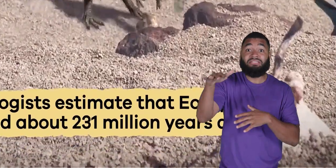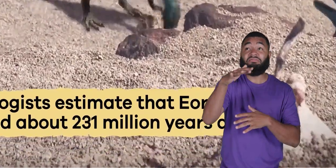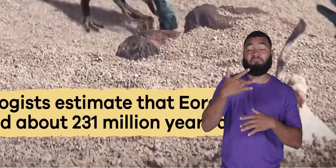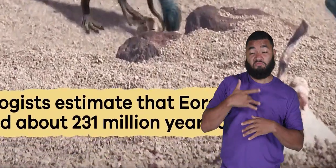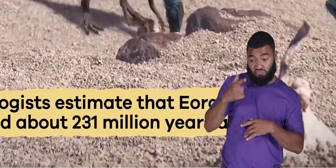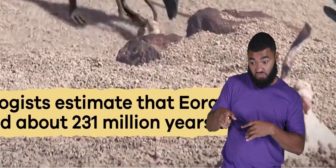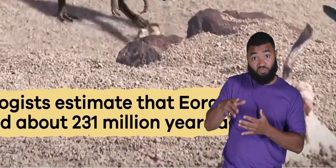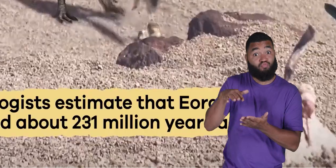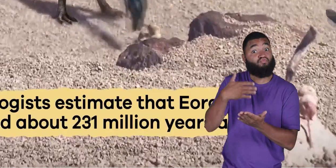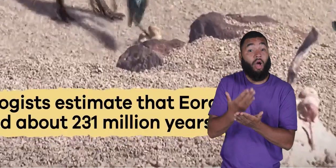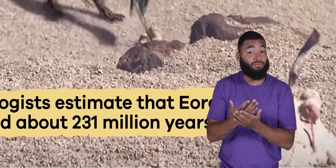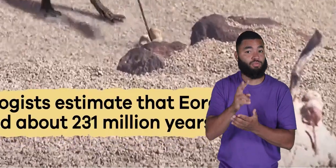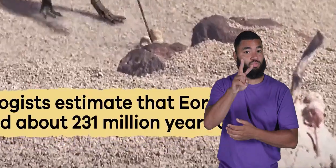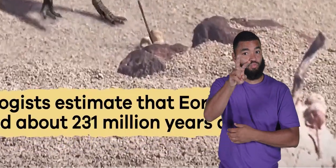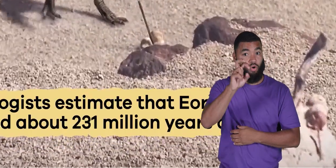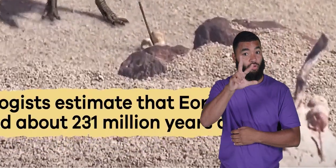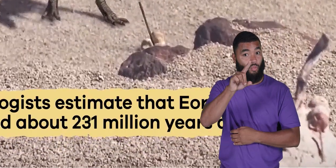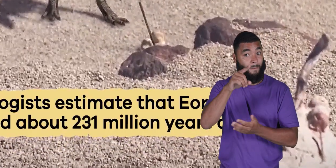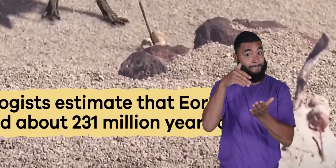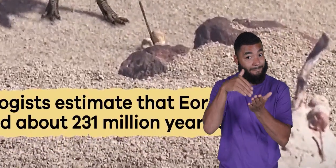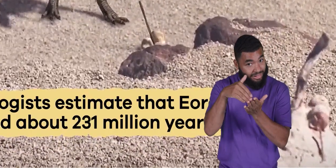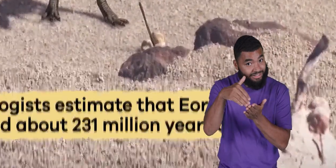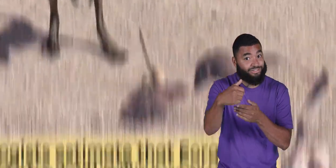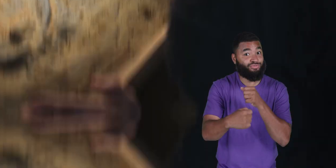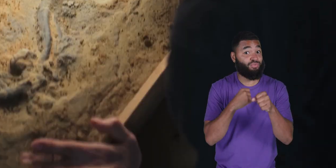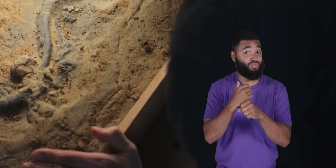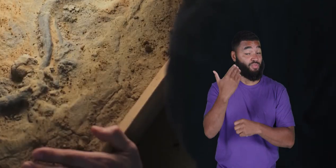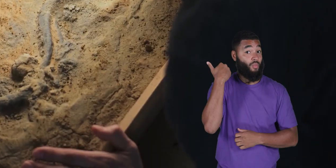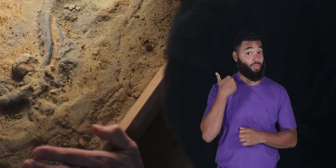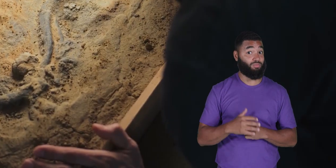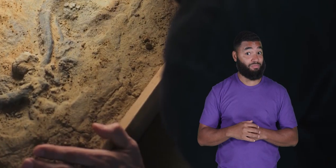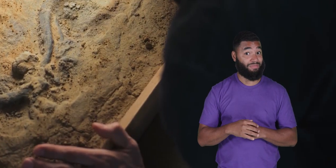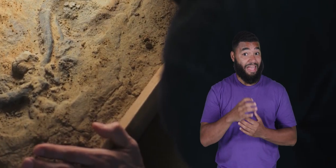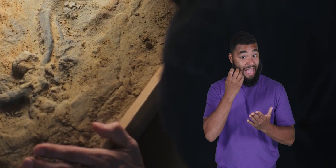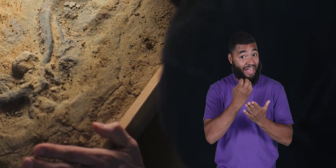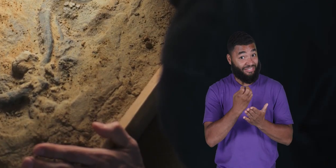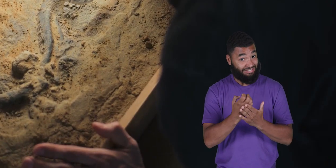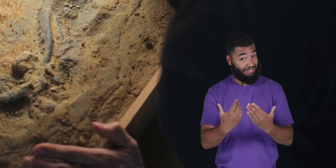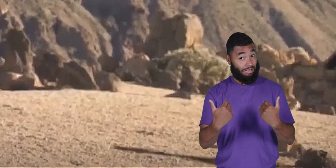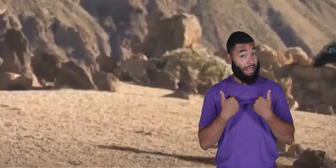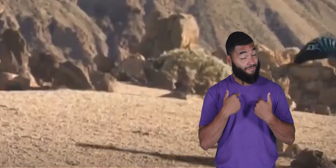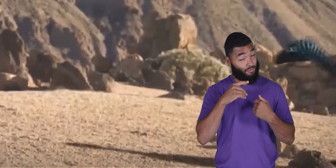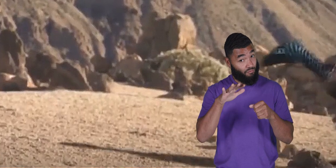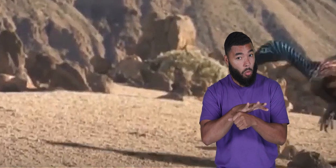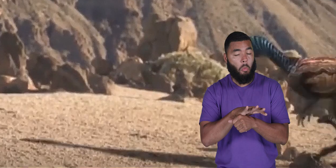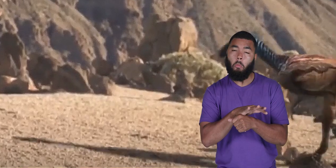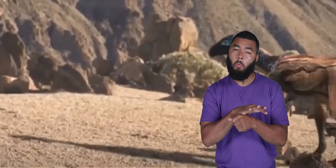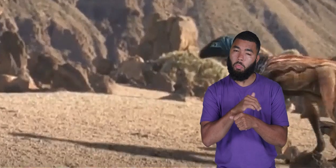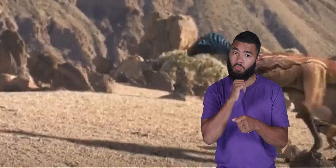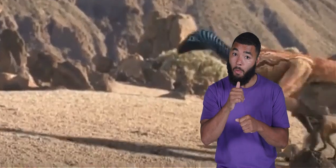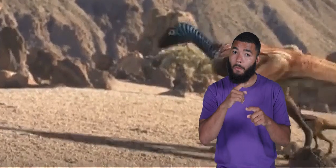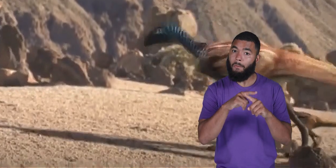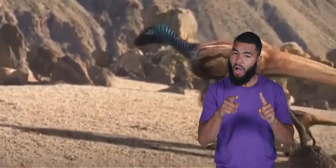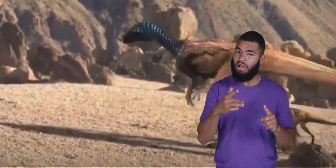Eoraptors appeared about 231 million years ago. Though the evidence is incomplete, scientists believe